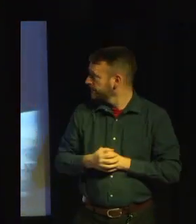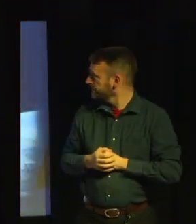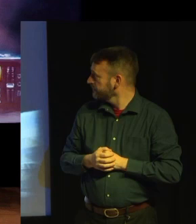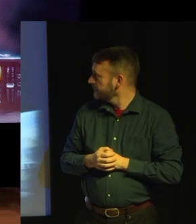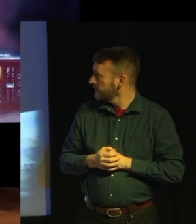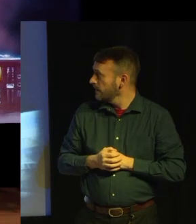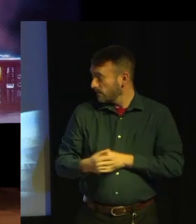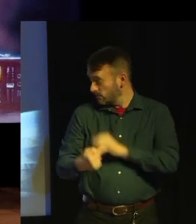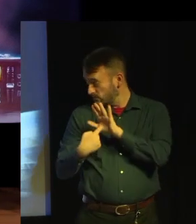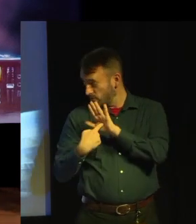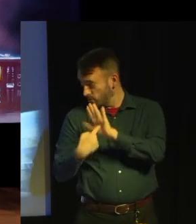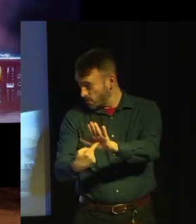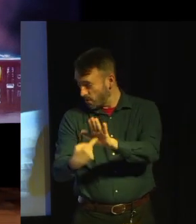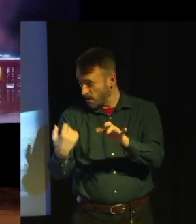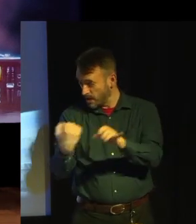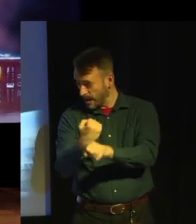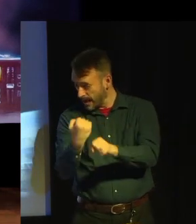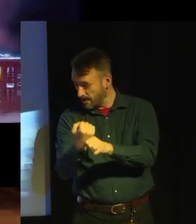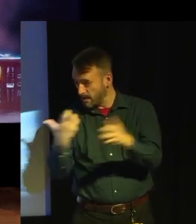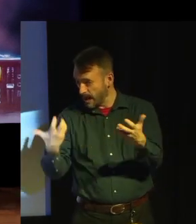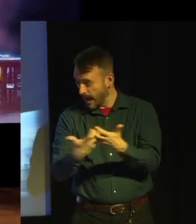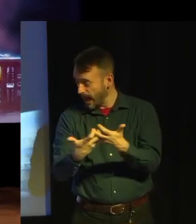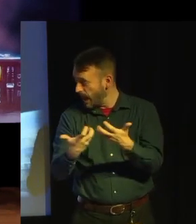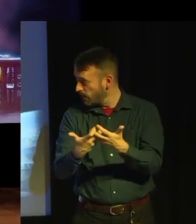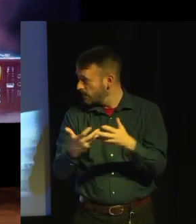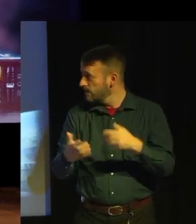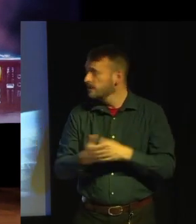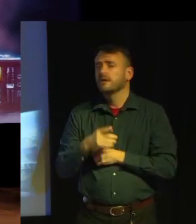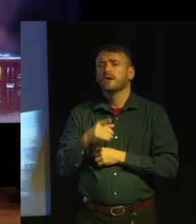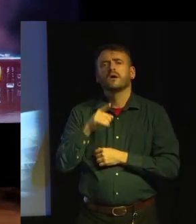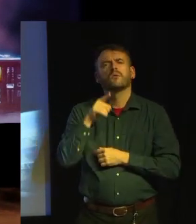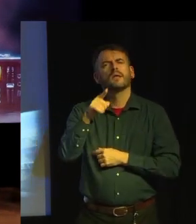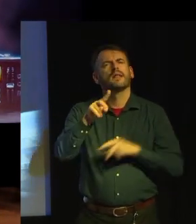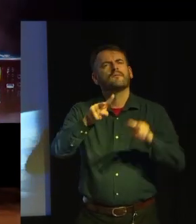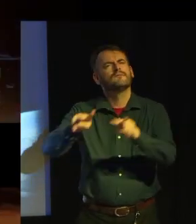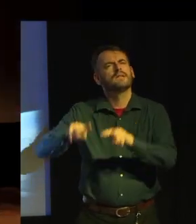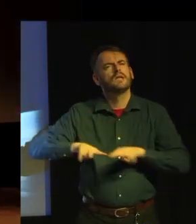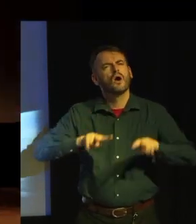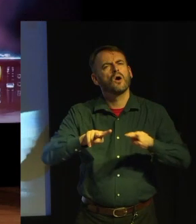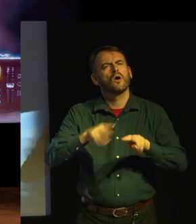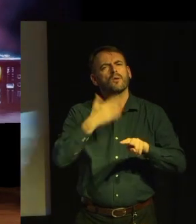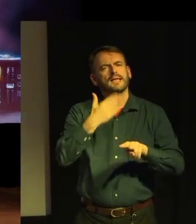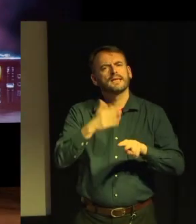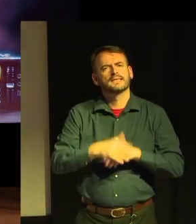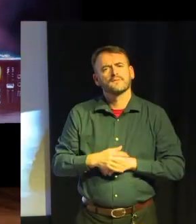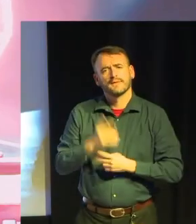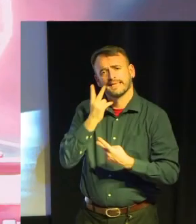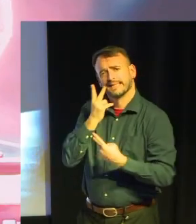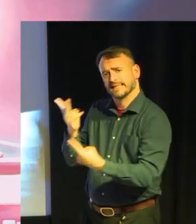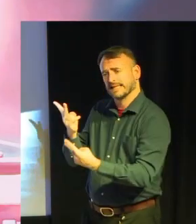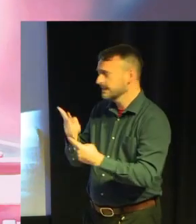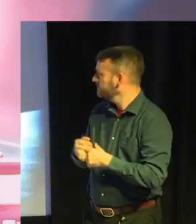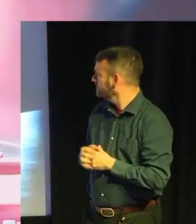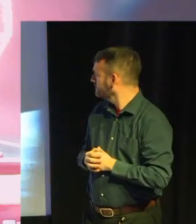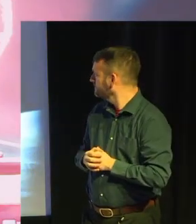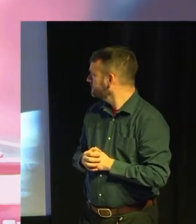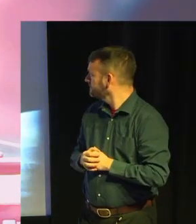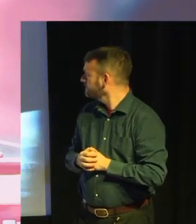this, can we play the video just to see and hear a bit of the gameplay? Are the